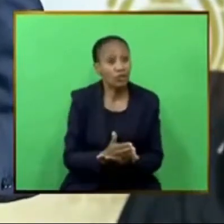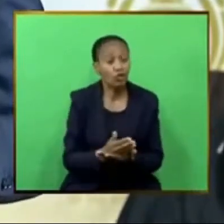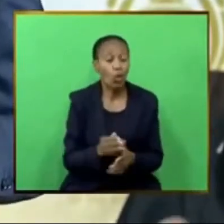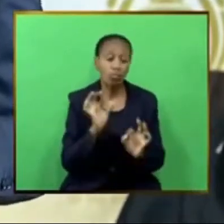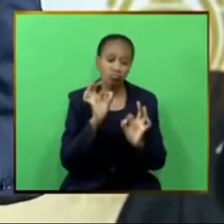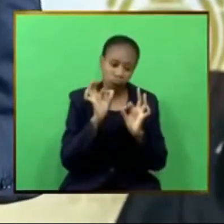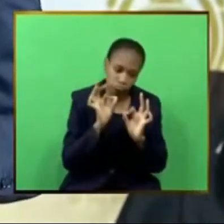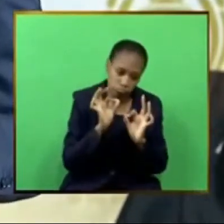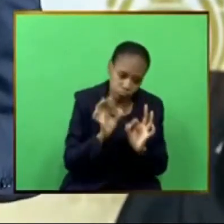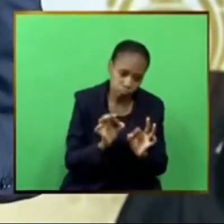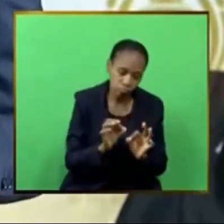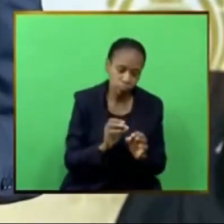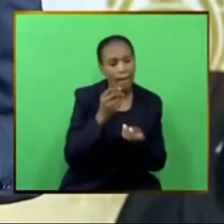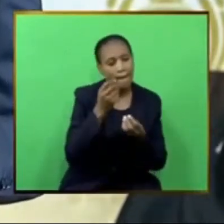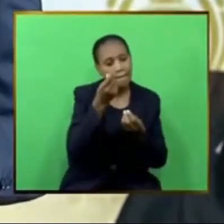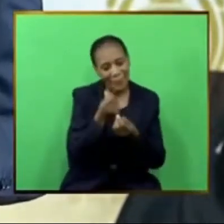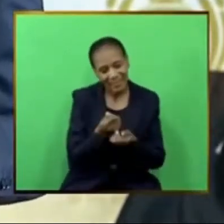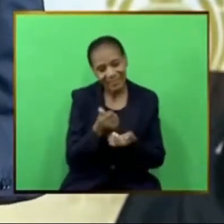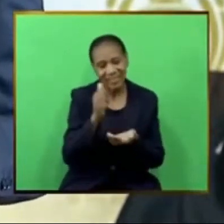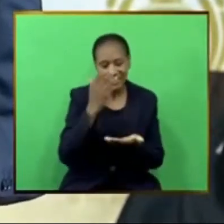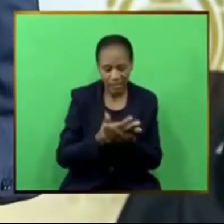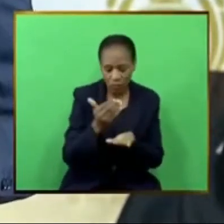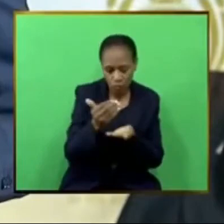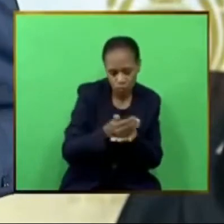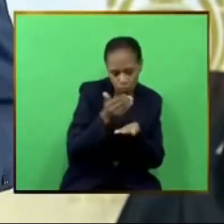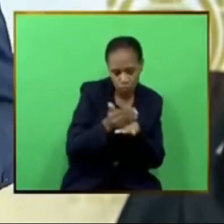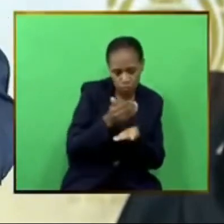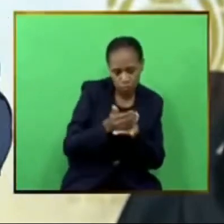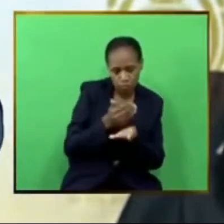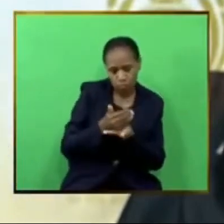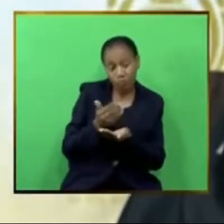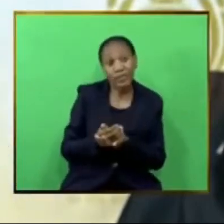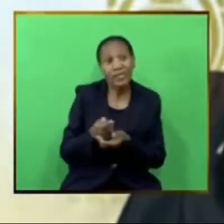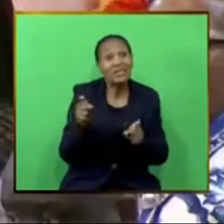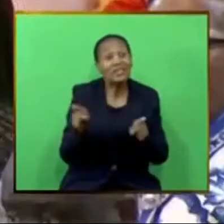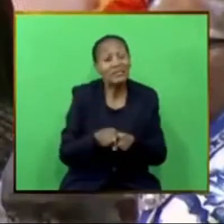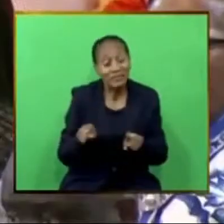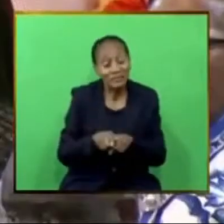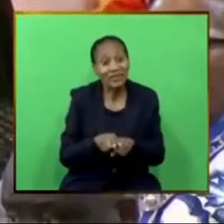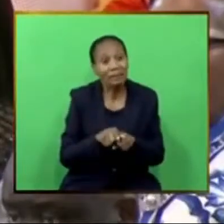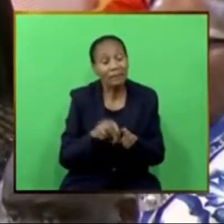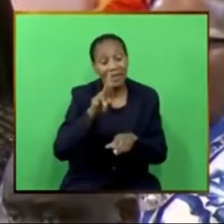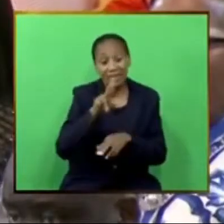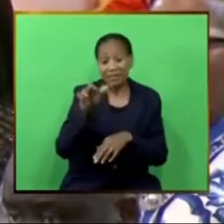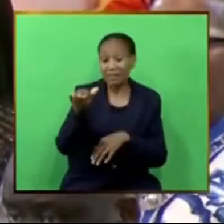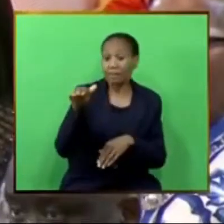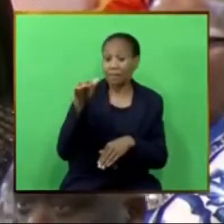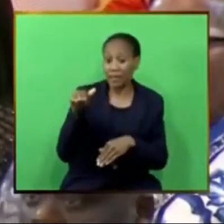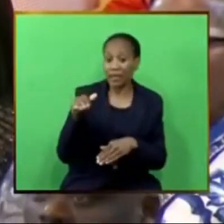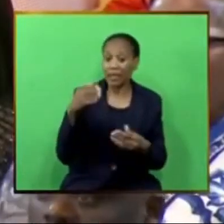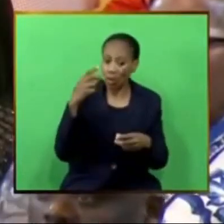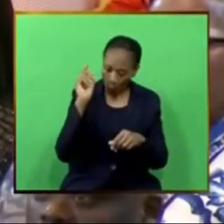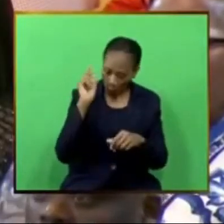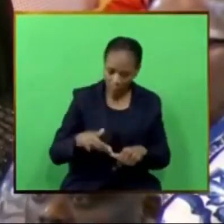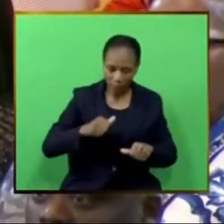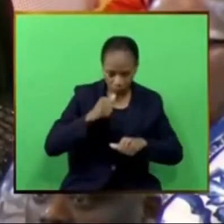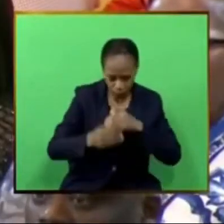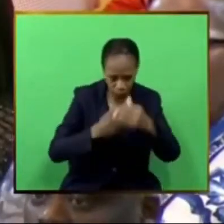are available to absorb exchange rate swings and the solvency of the Reserve Bank is not